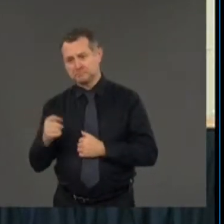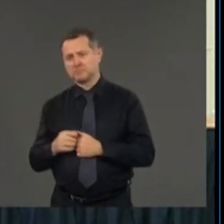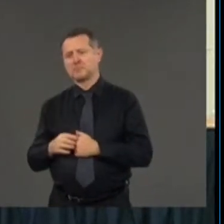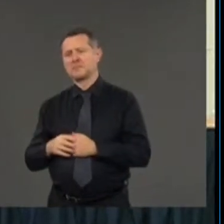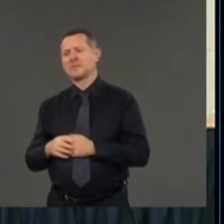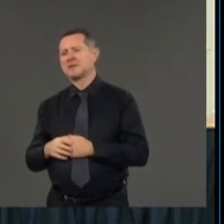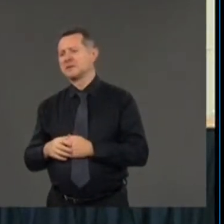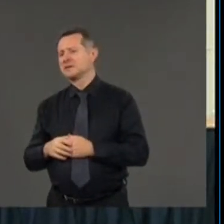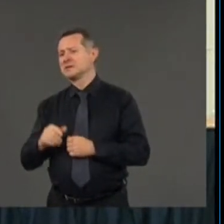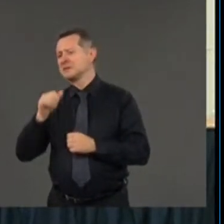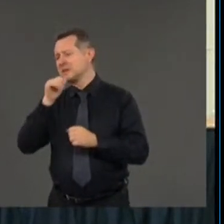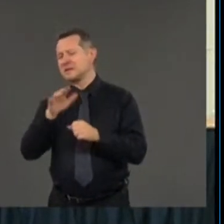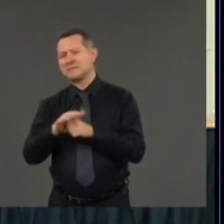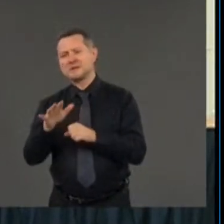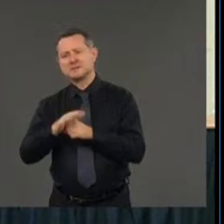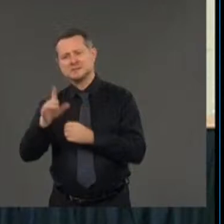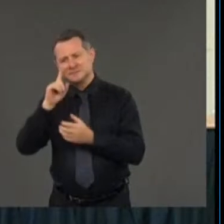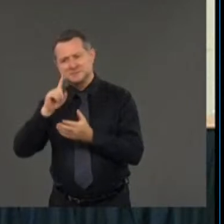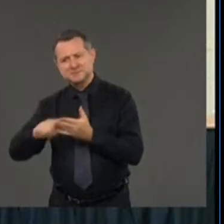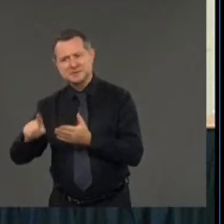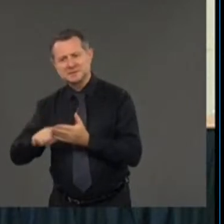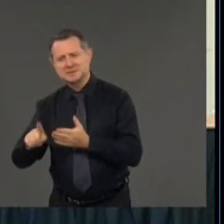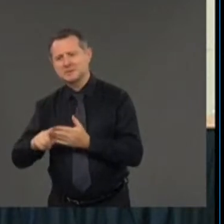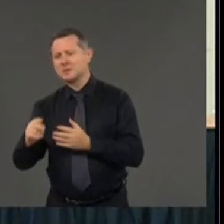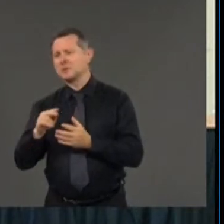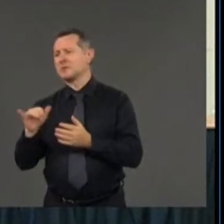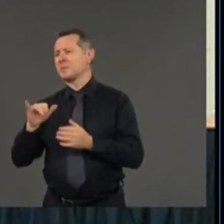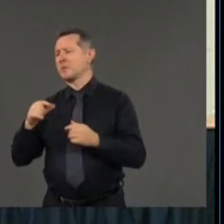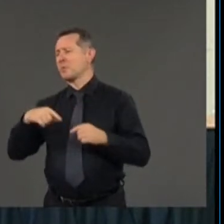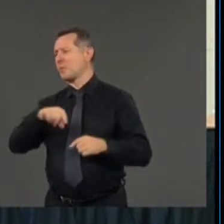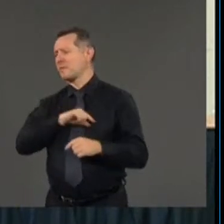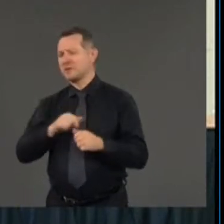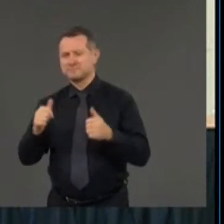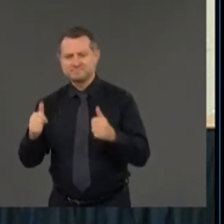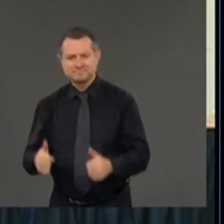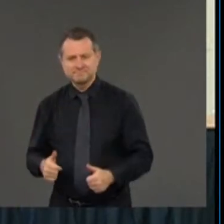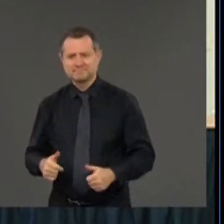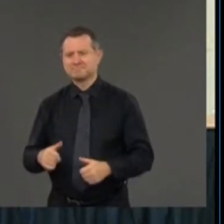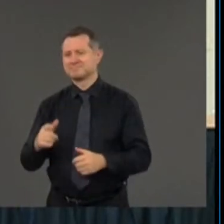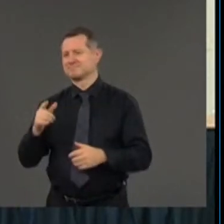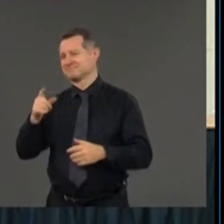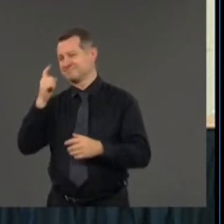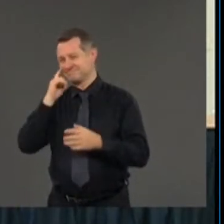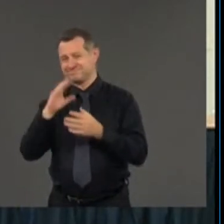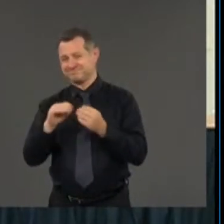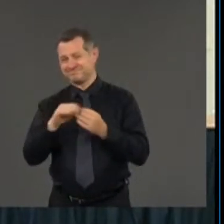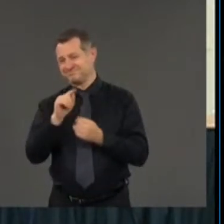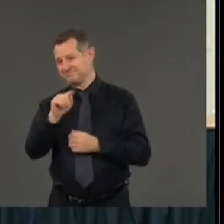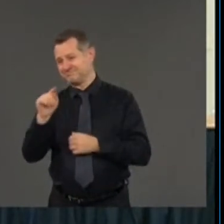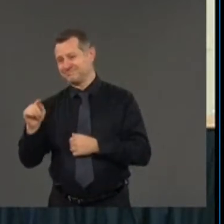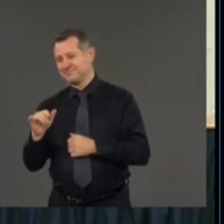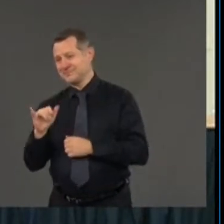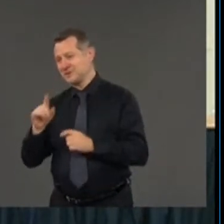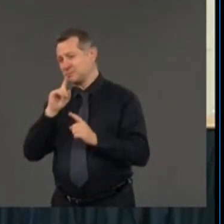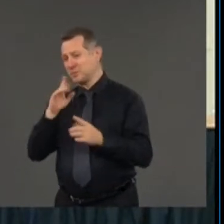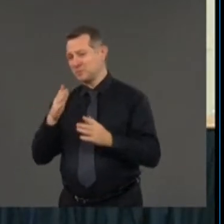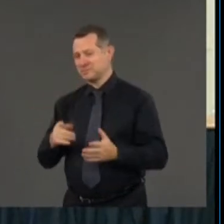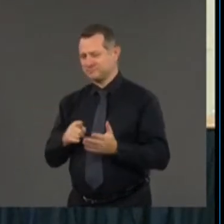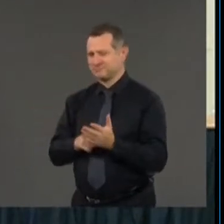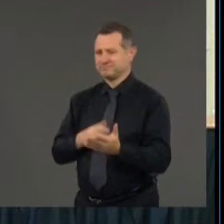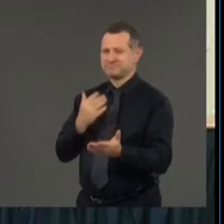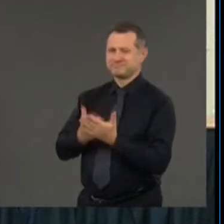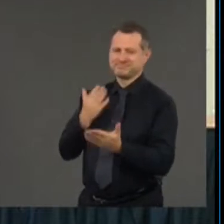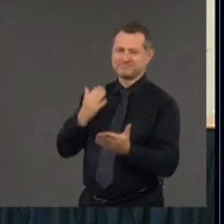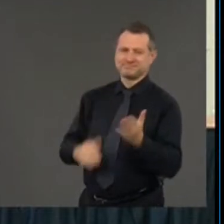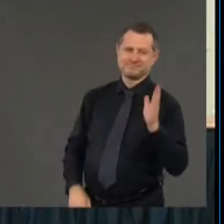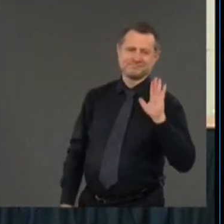infections. Could all three of you just elaborate a little bit on what the report said about how the lack of